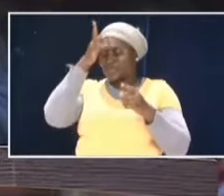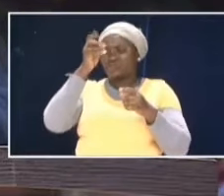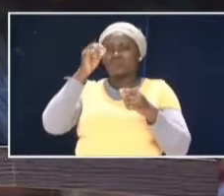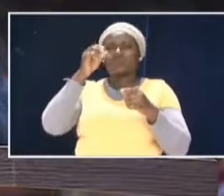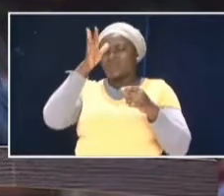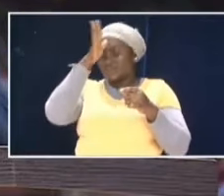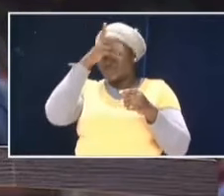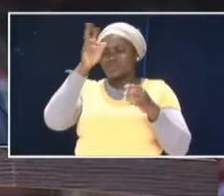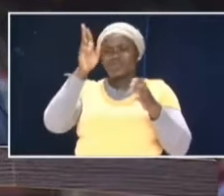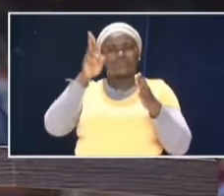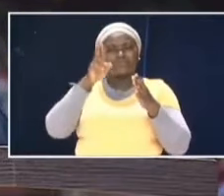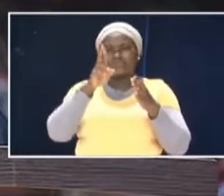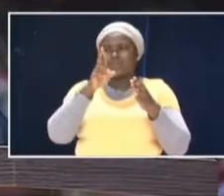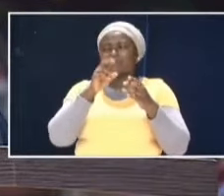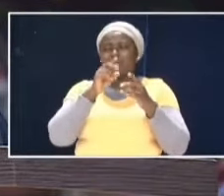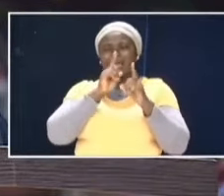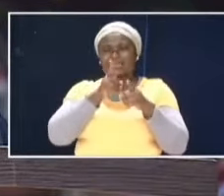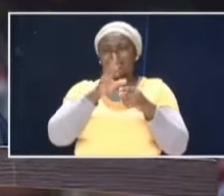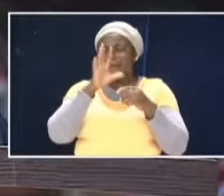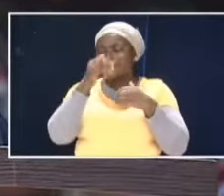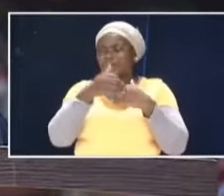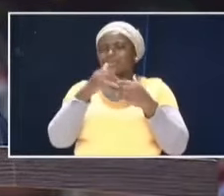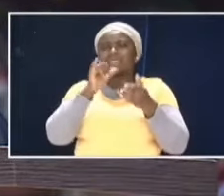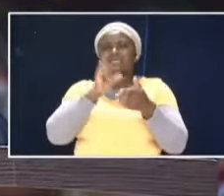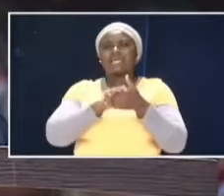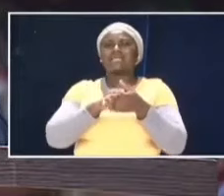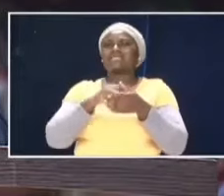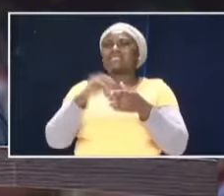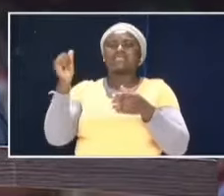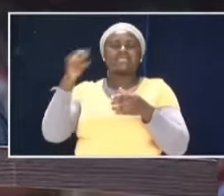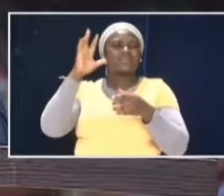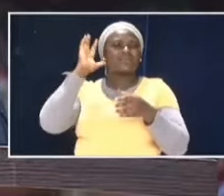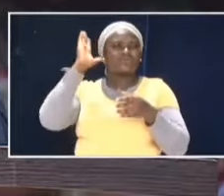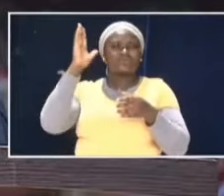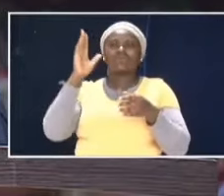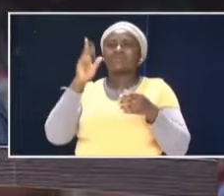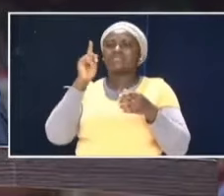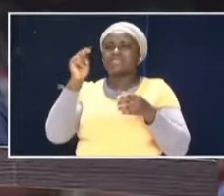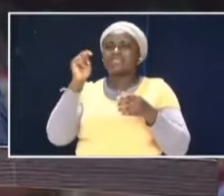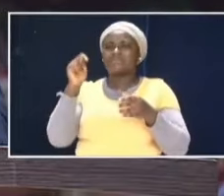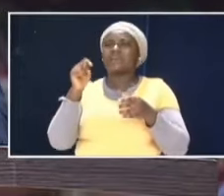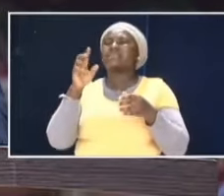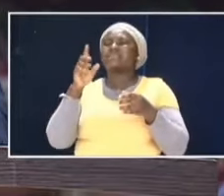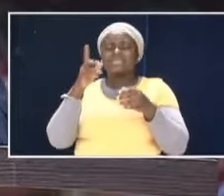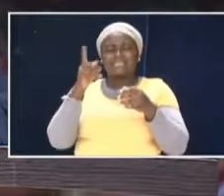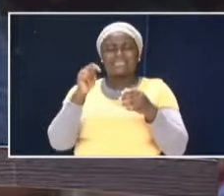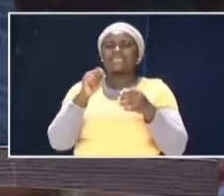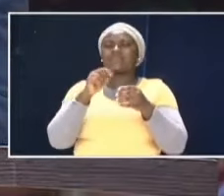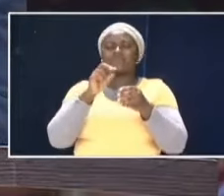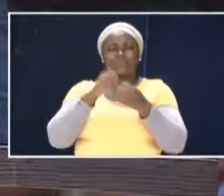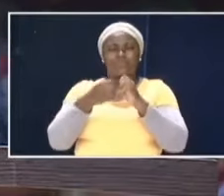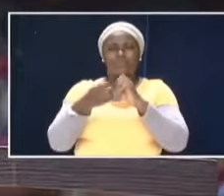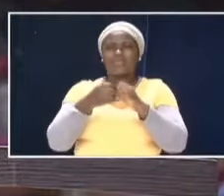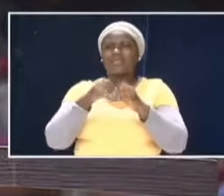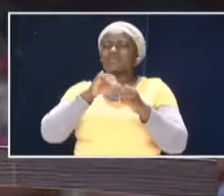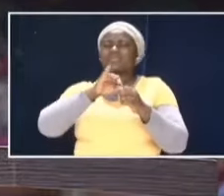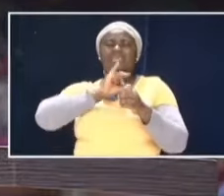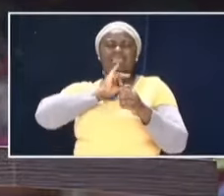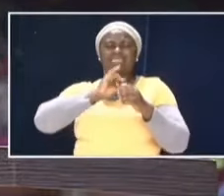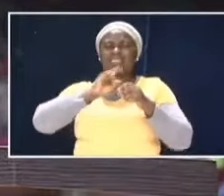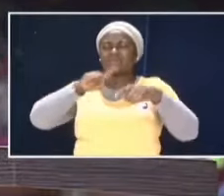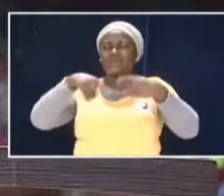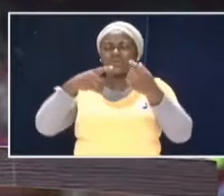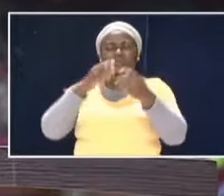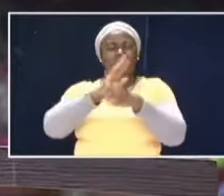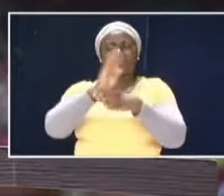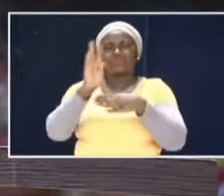the glory of God. The epileptic episode has stopped completely. Let someone